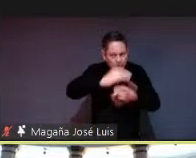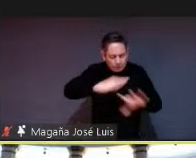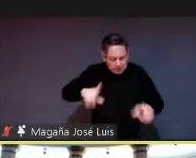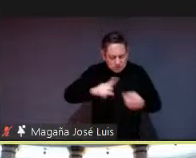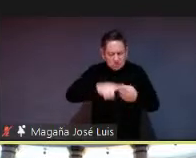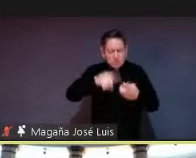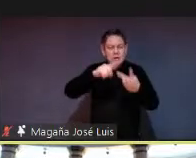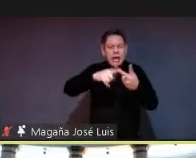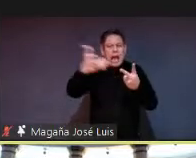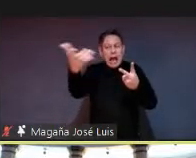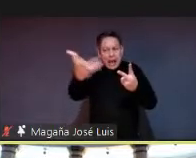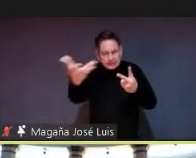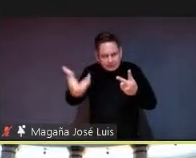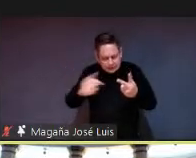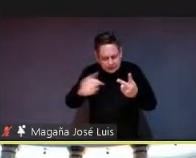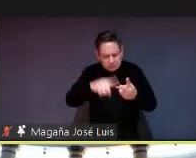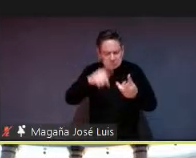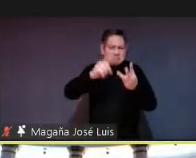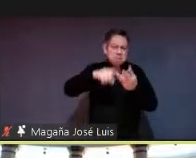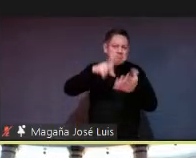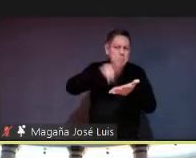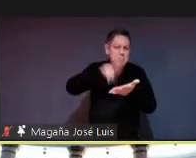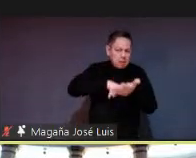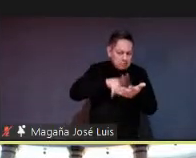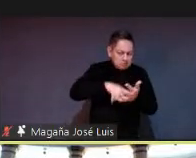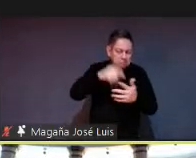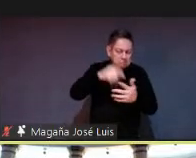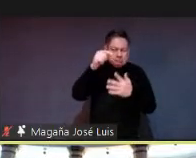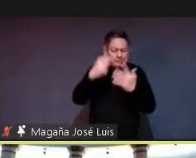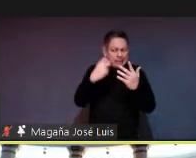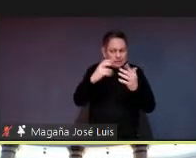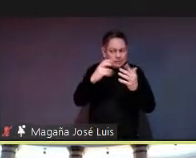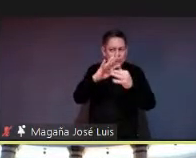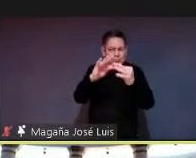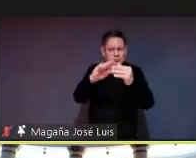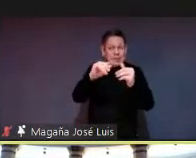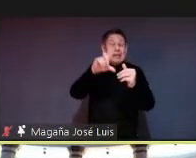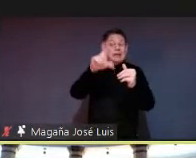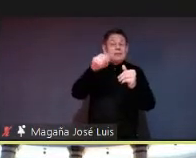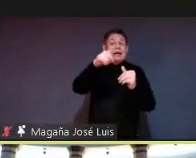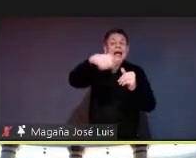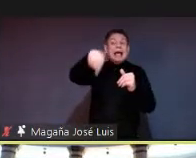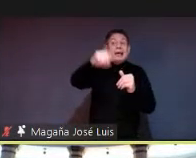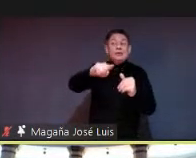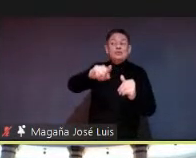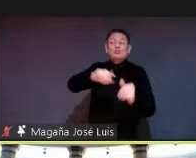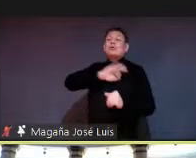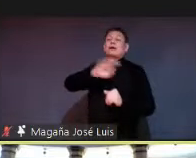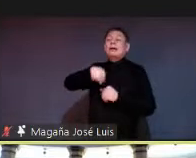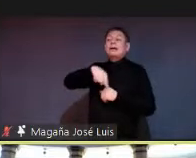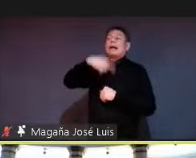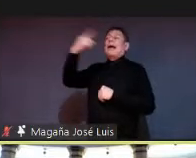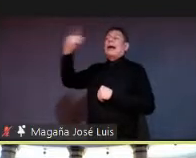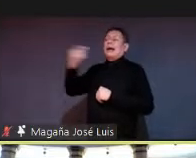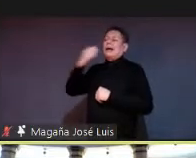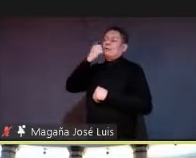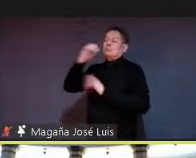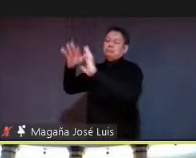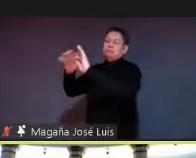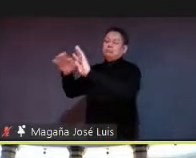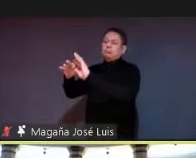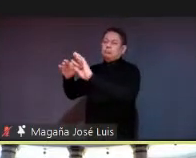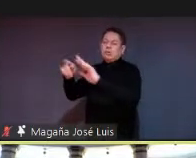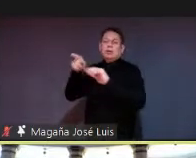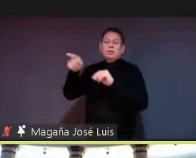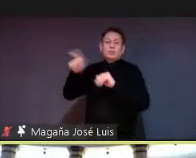First of all, we said we need to teach them that they know how to, that they can show that they can, and that they